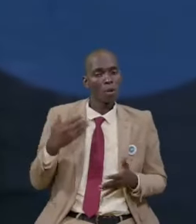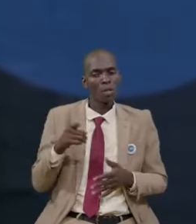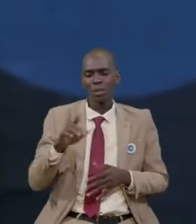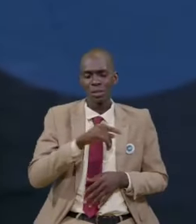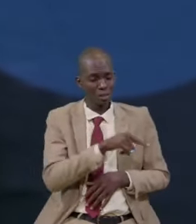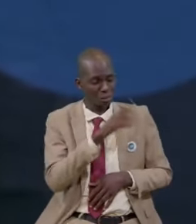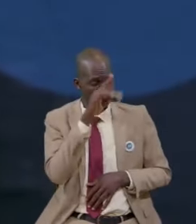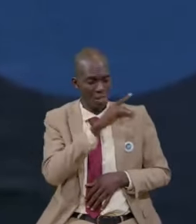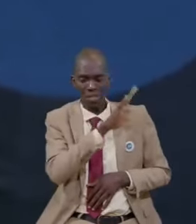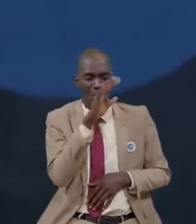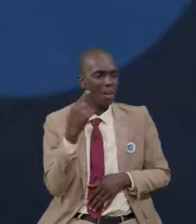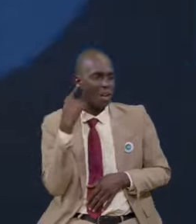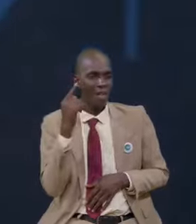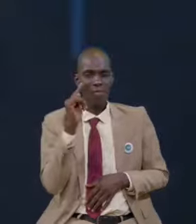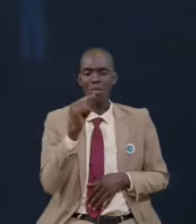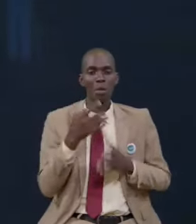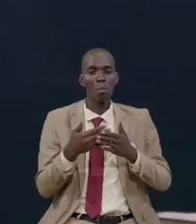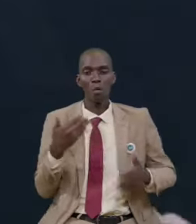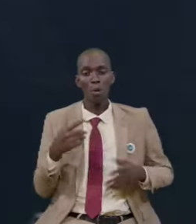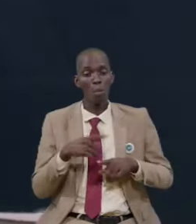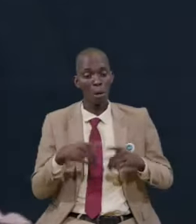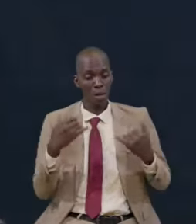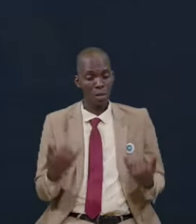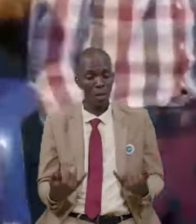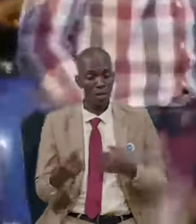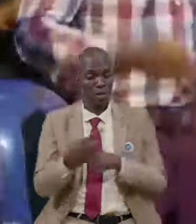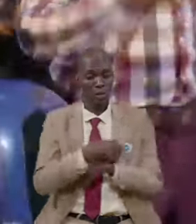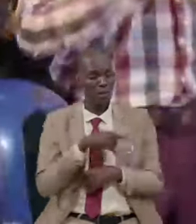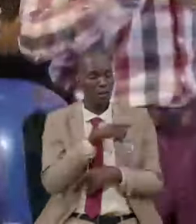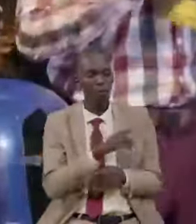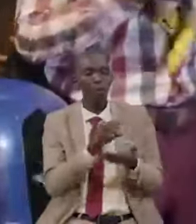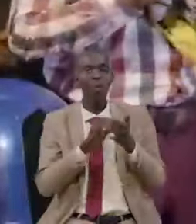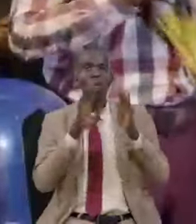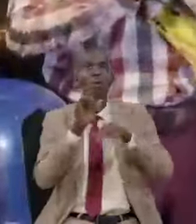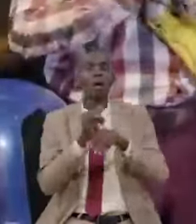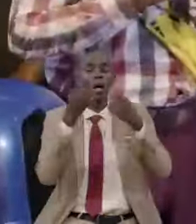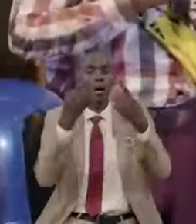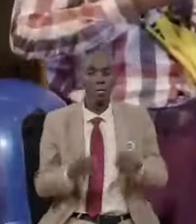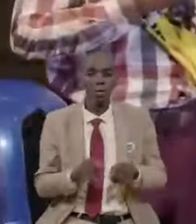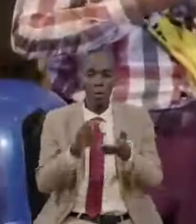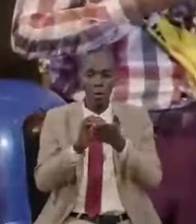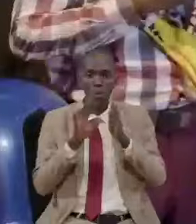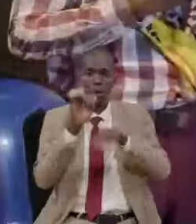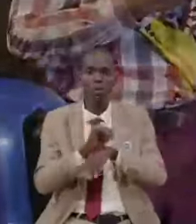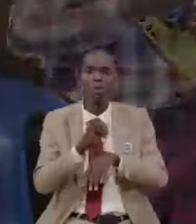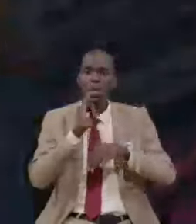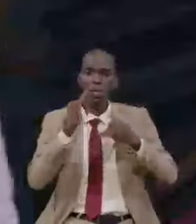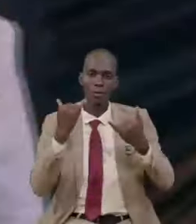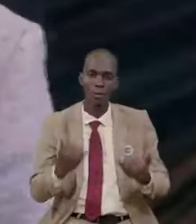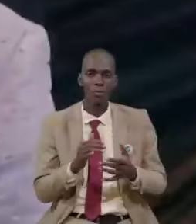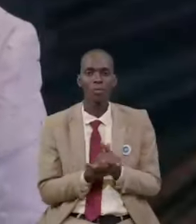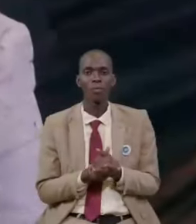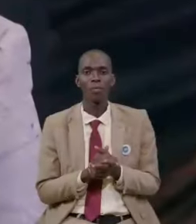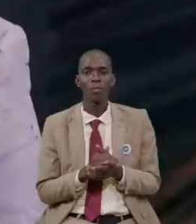came. Today, your miracle has come. We mention the name of Jesus, and